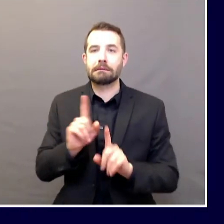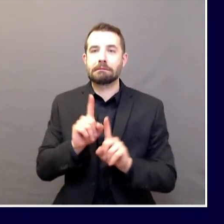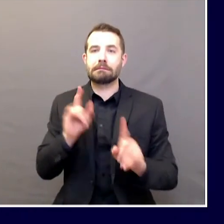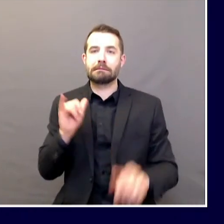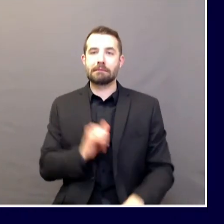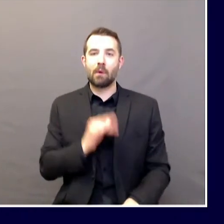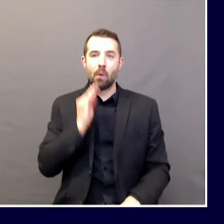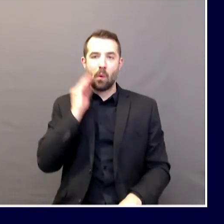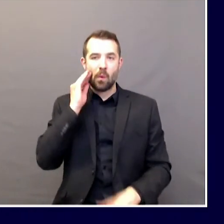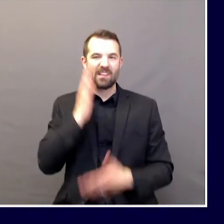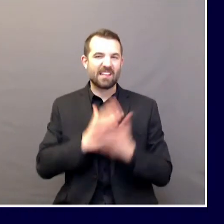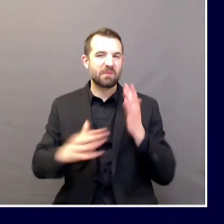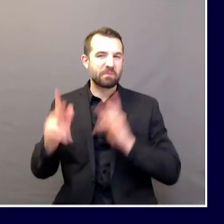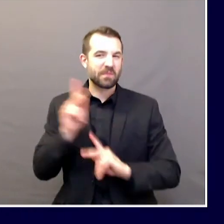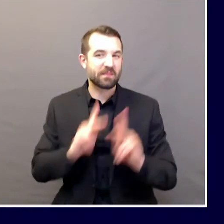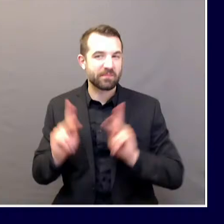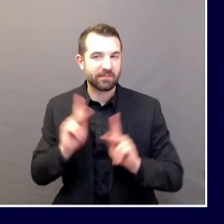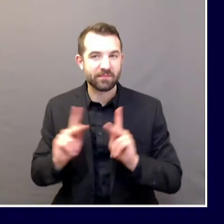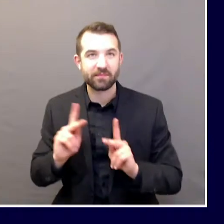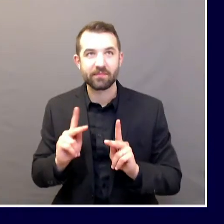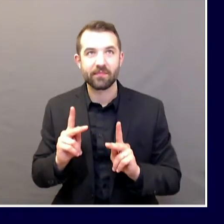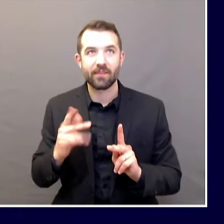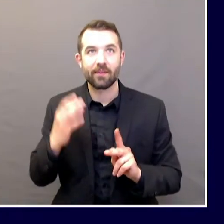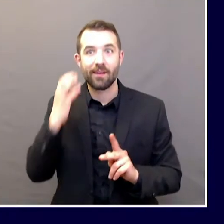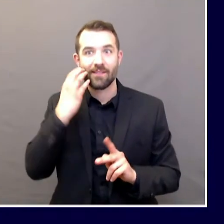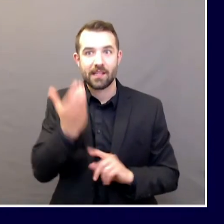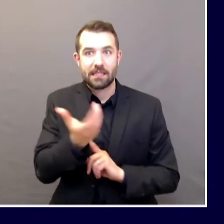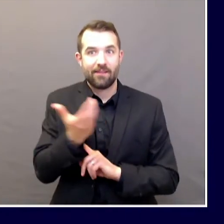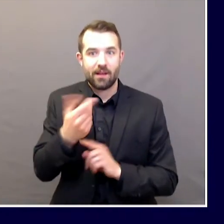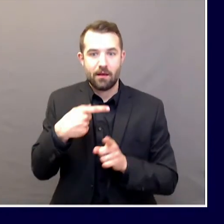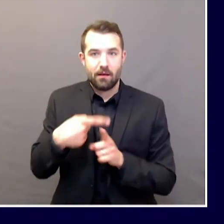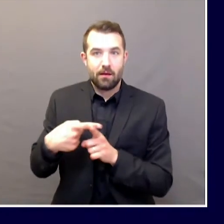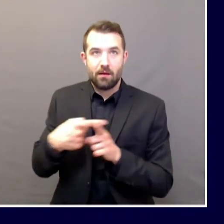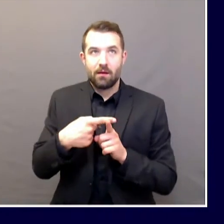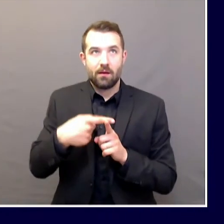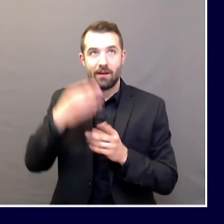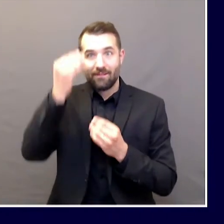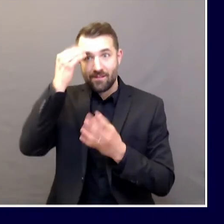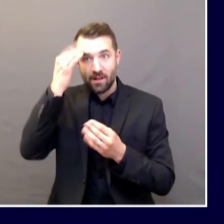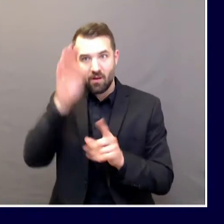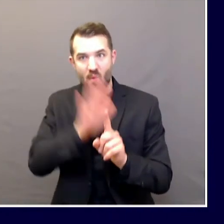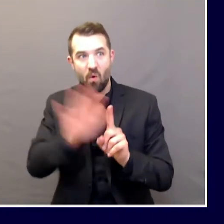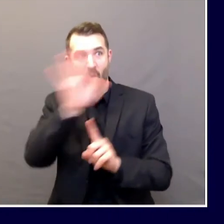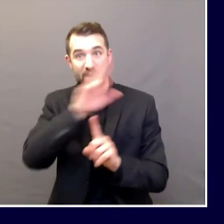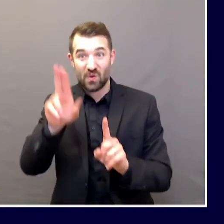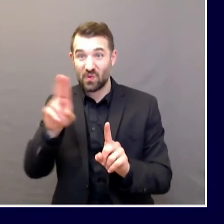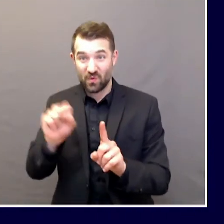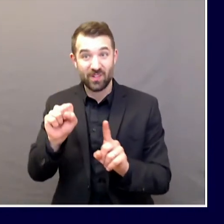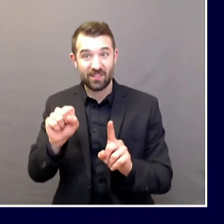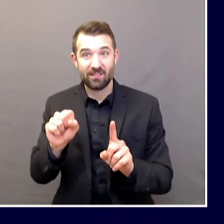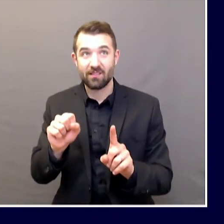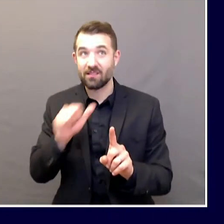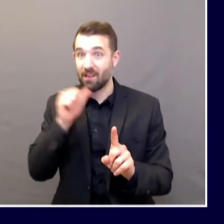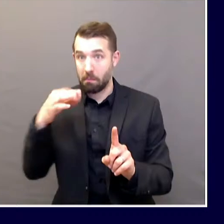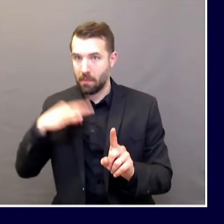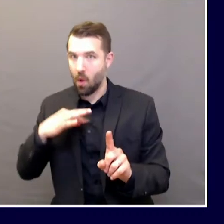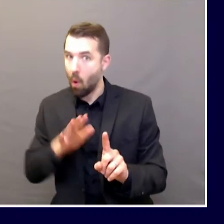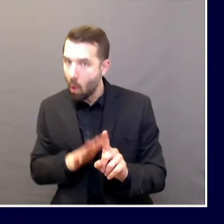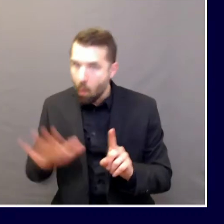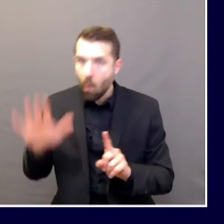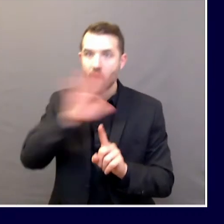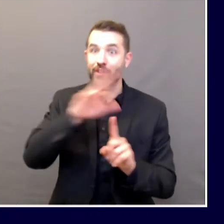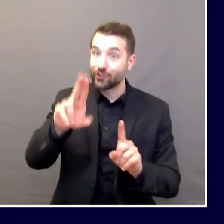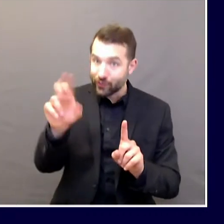have looked at things like cell phone data, not specific to Maine, nationwide here, and who have observed that folks really did just